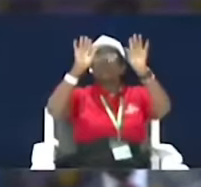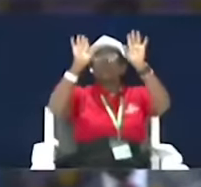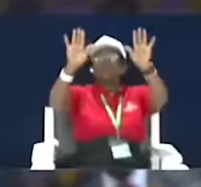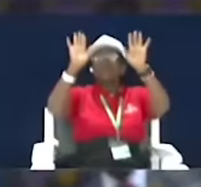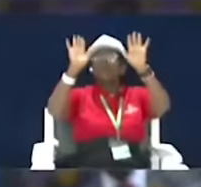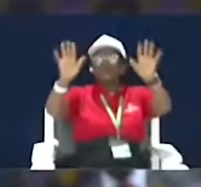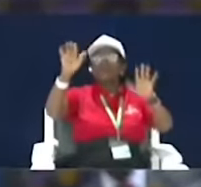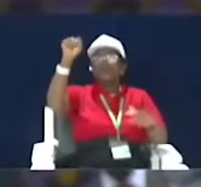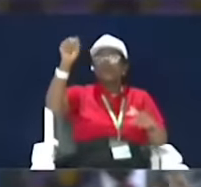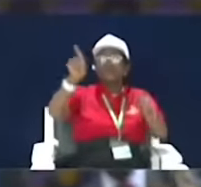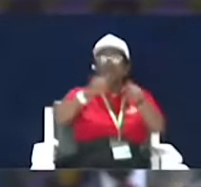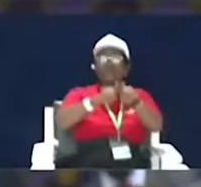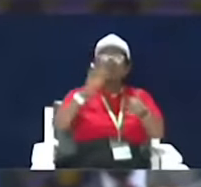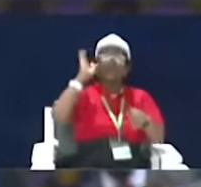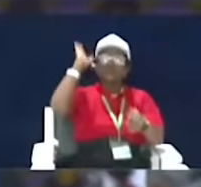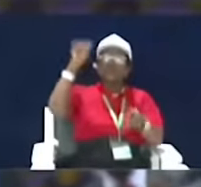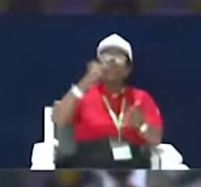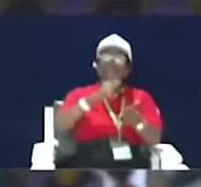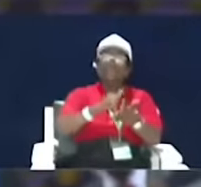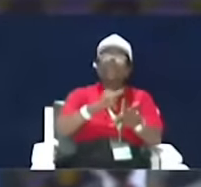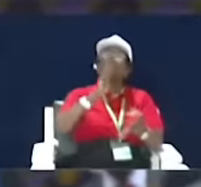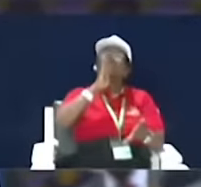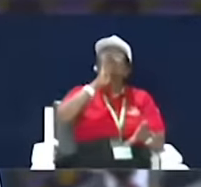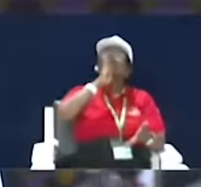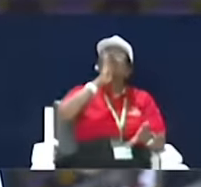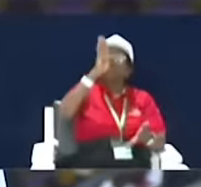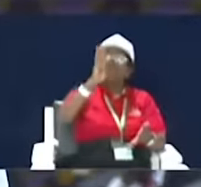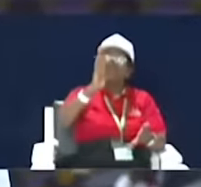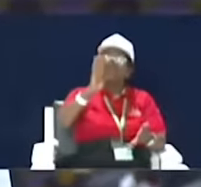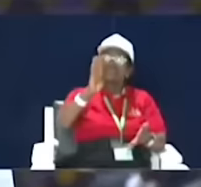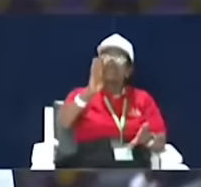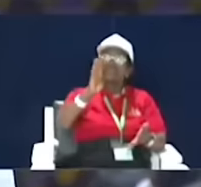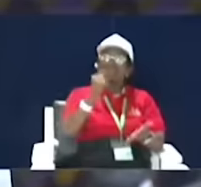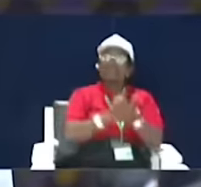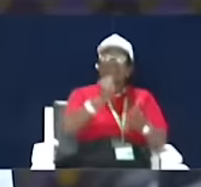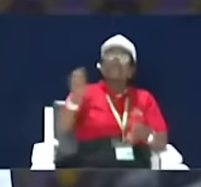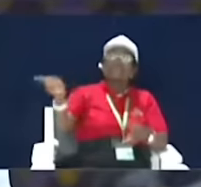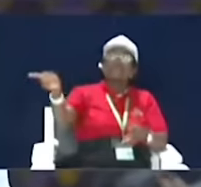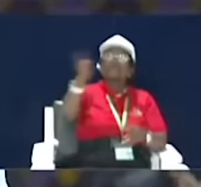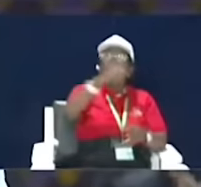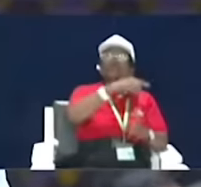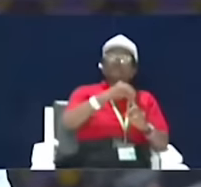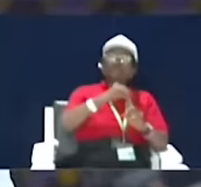So shall it be. And you too, you will serve the Lord.